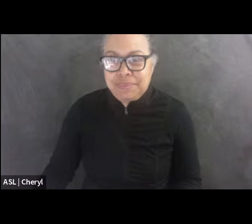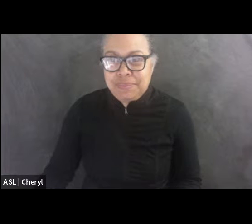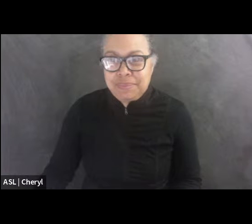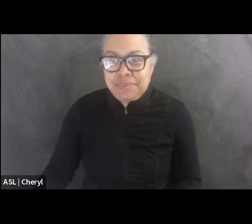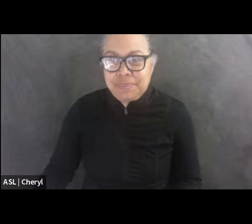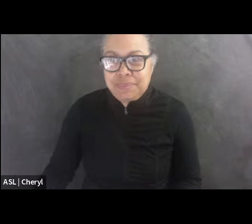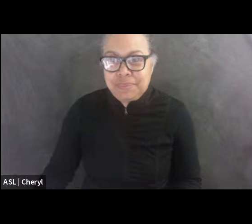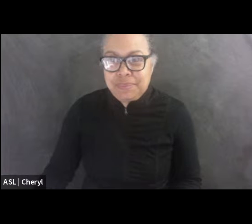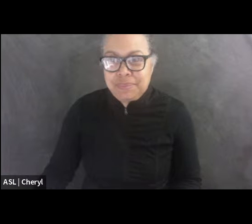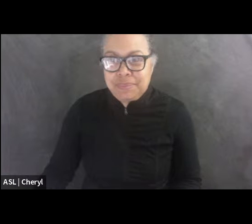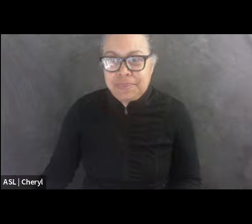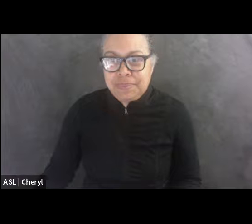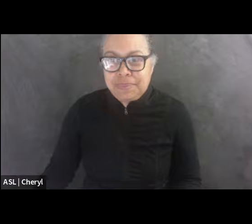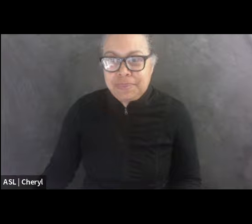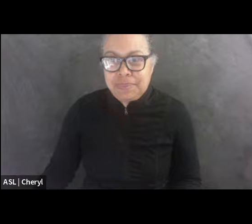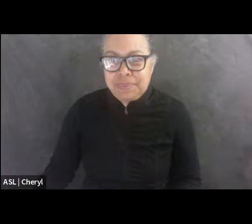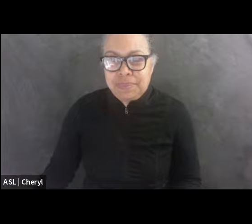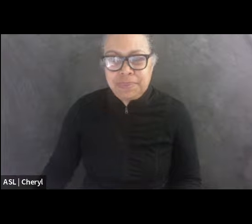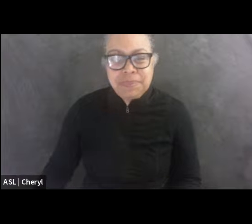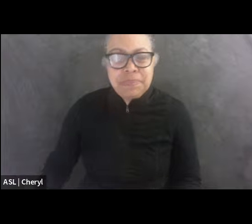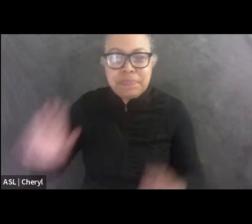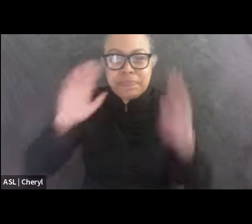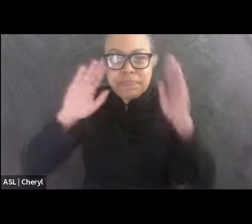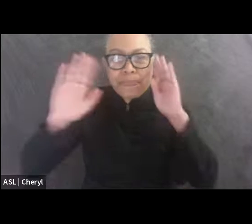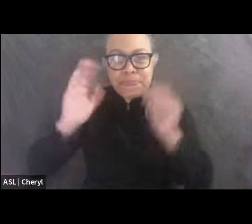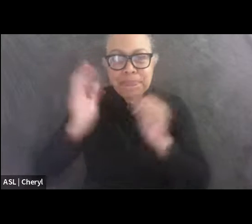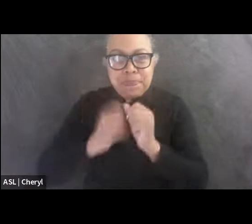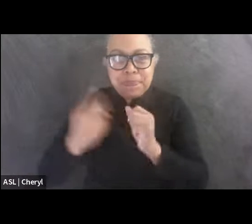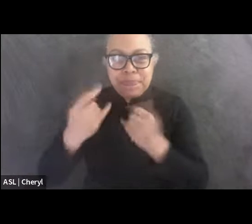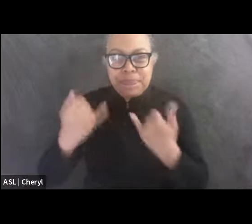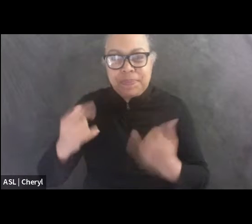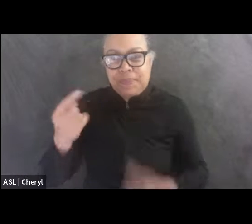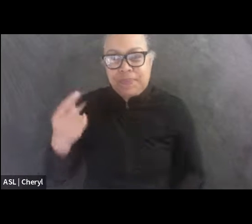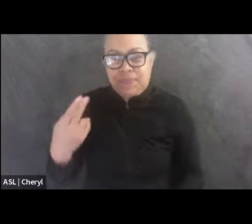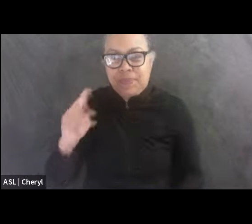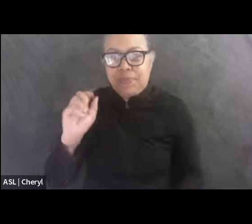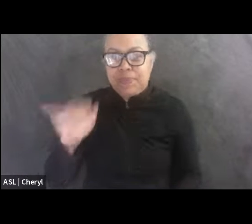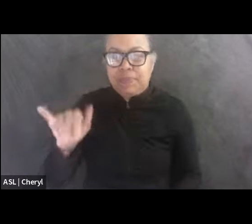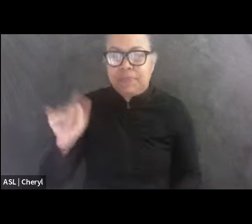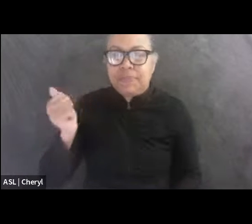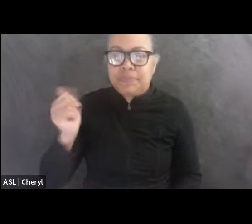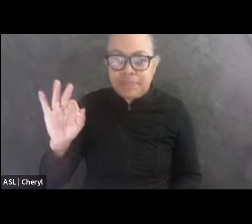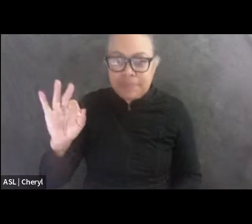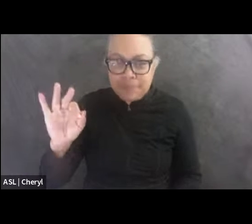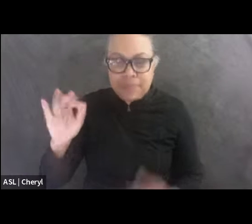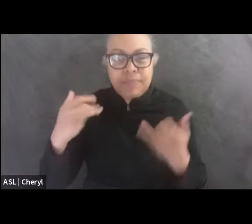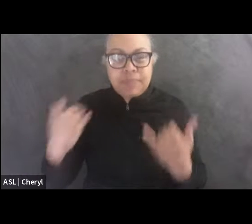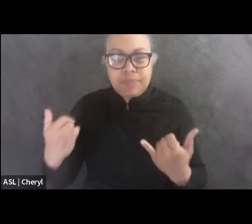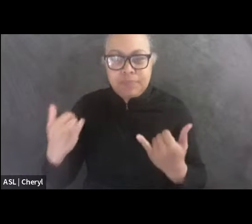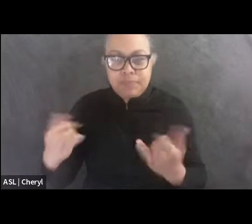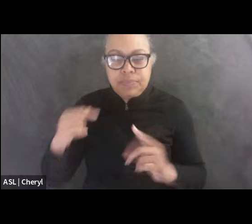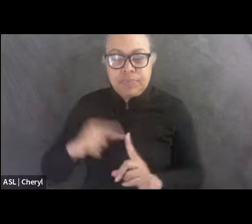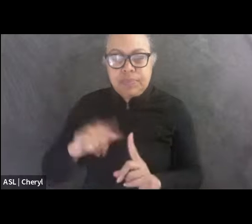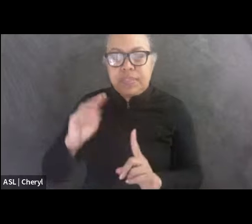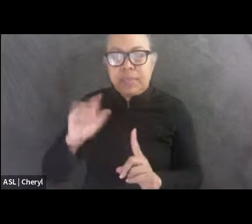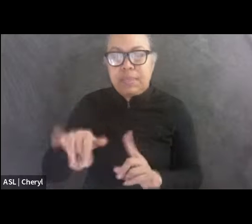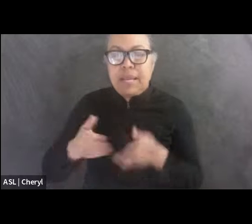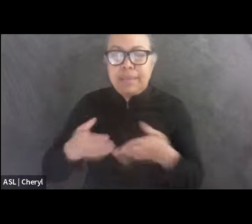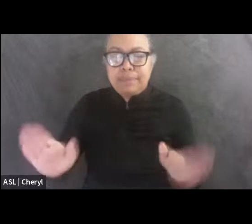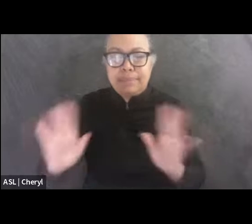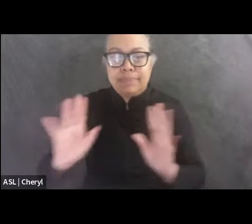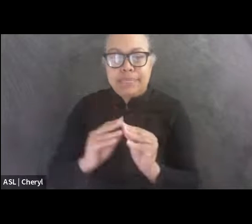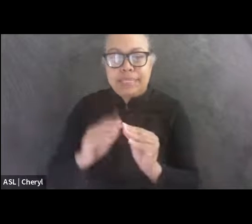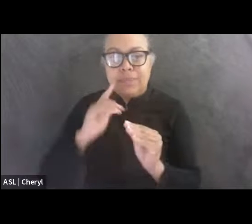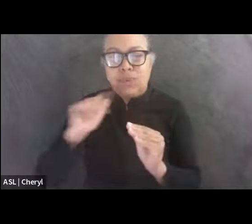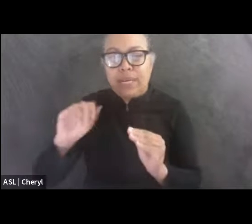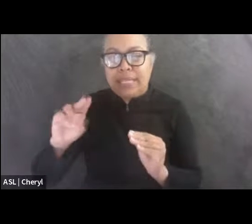Okay. All right. Good evening, everybody. It is Thursday, May 19th. This is the May public meeting of ANC